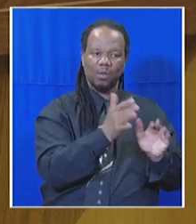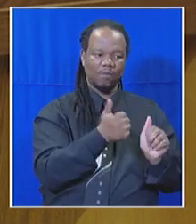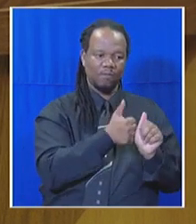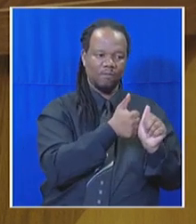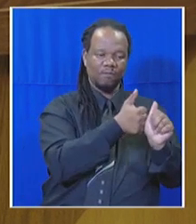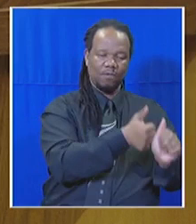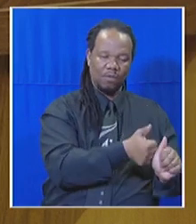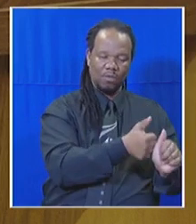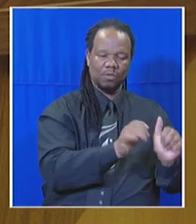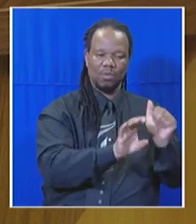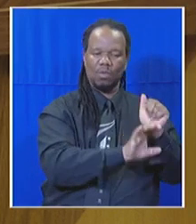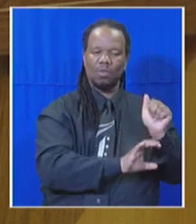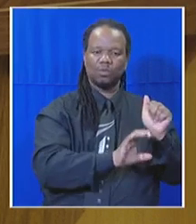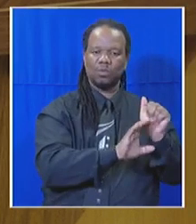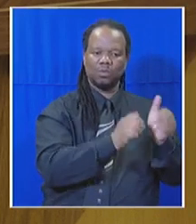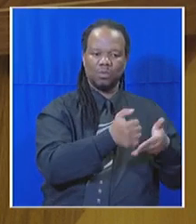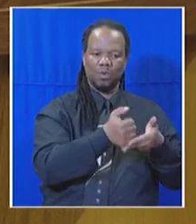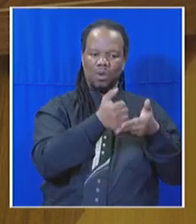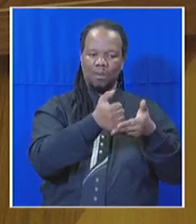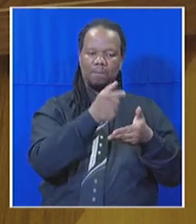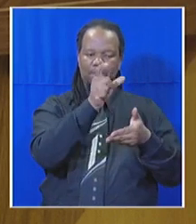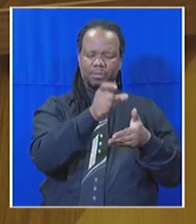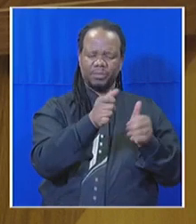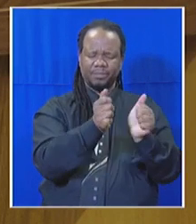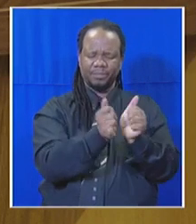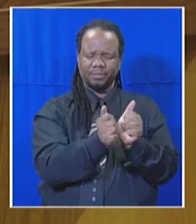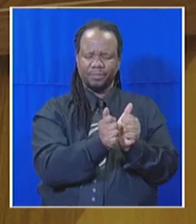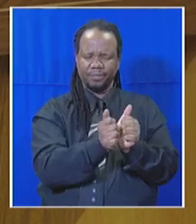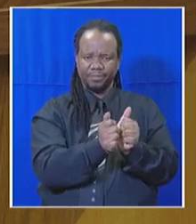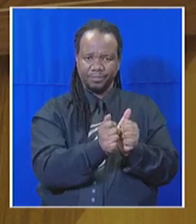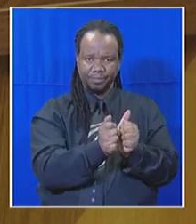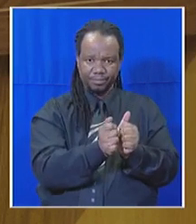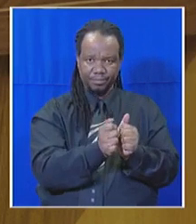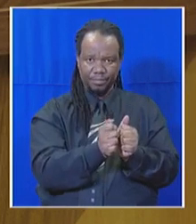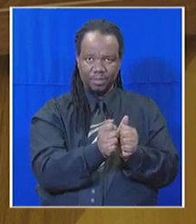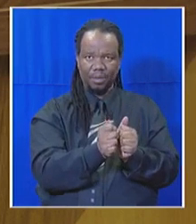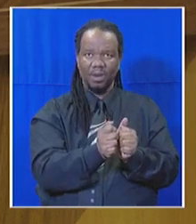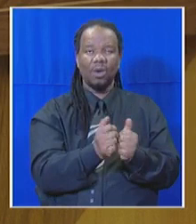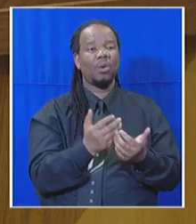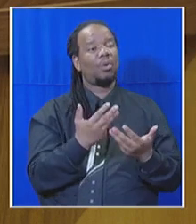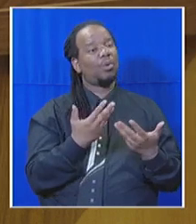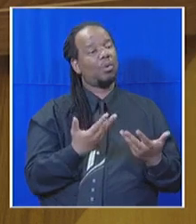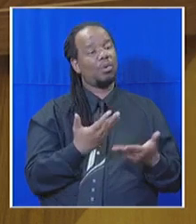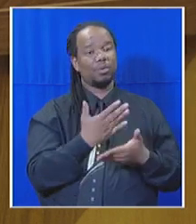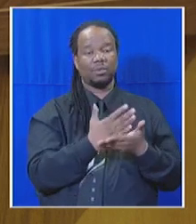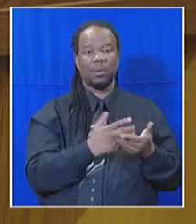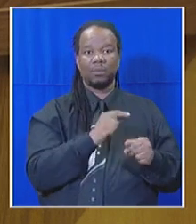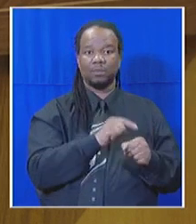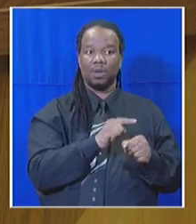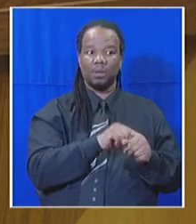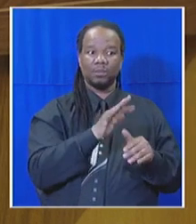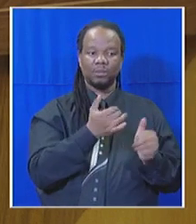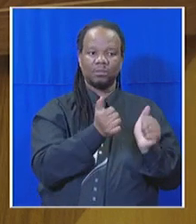responsibility to rehabilitate offenders, and in some instances given over this responsibility to private